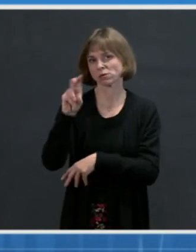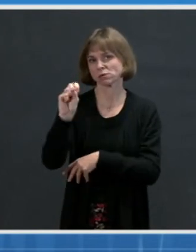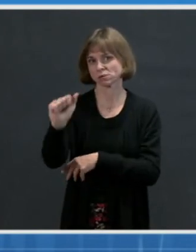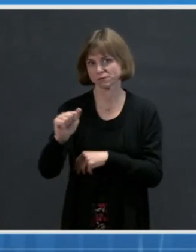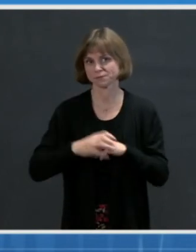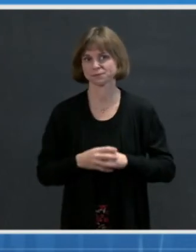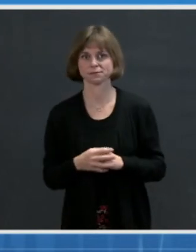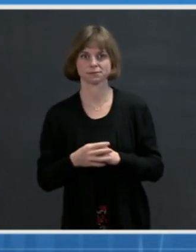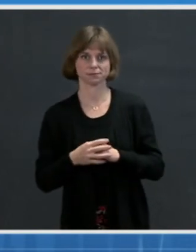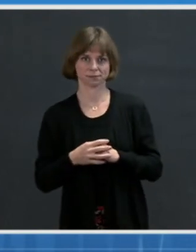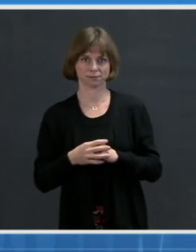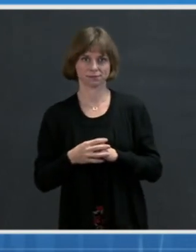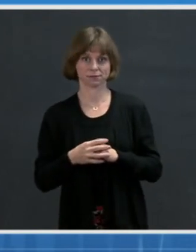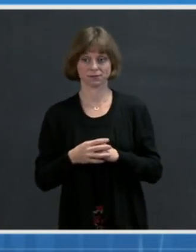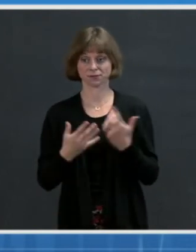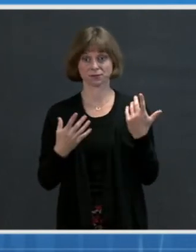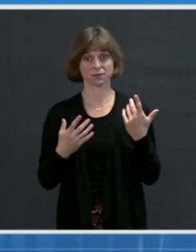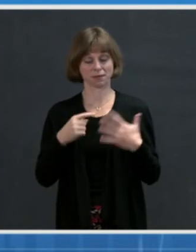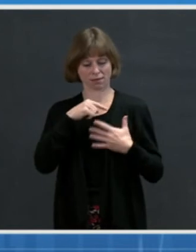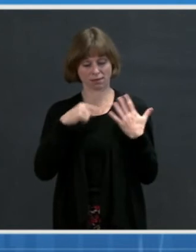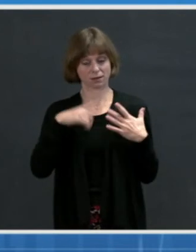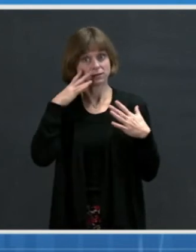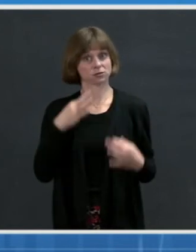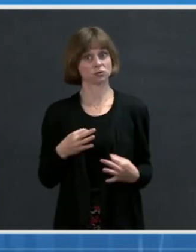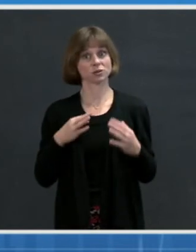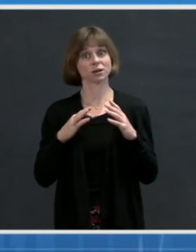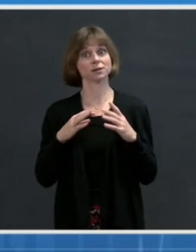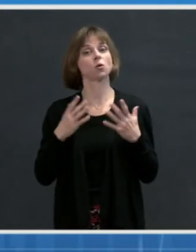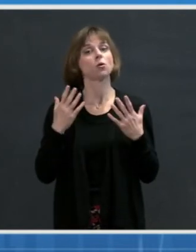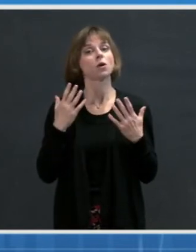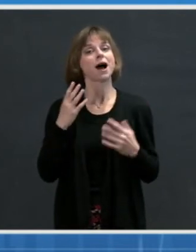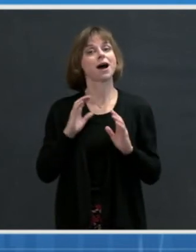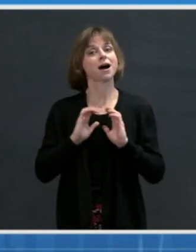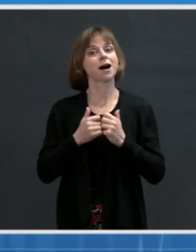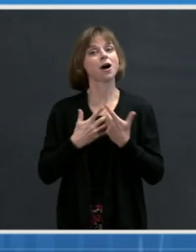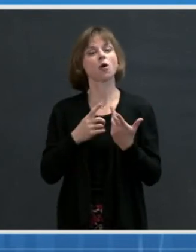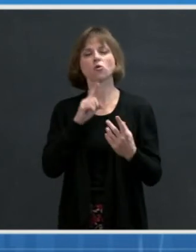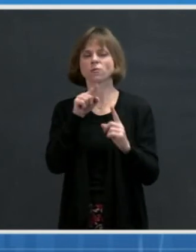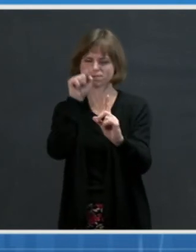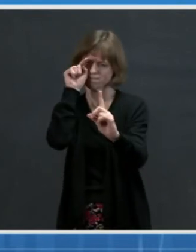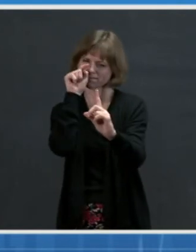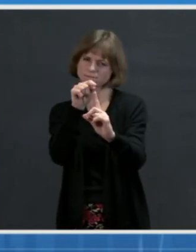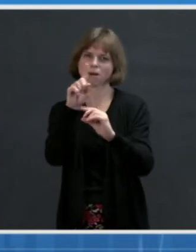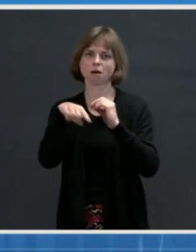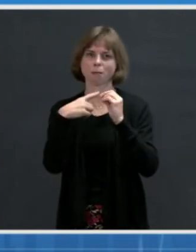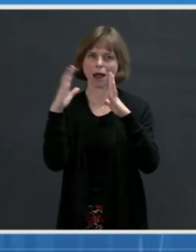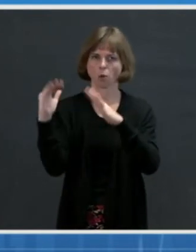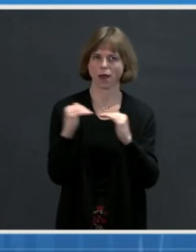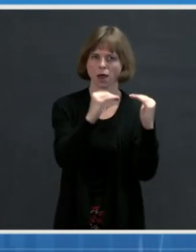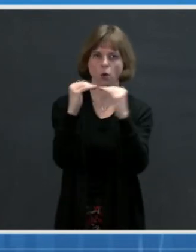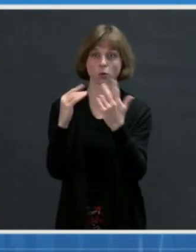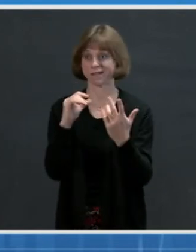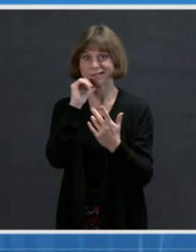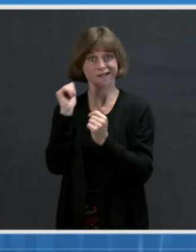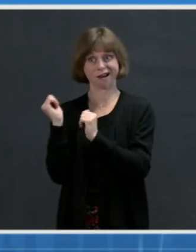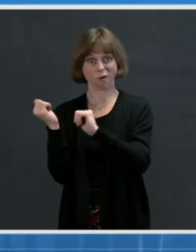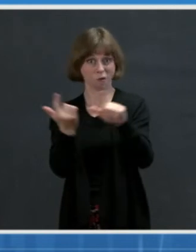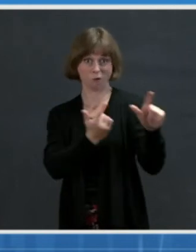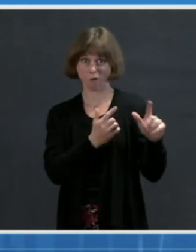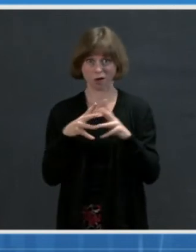Once again, our decisions here have been made with equity at the center. Not all Americans are wearing masks